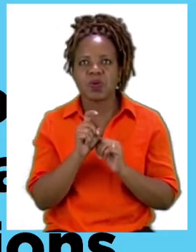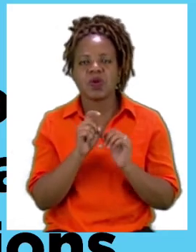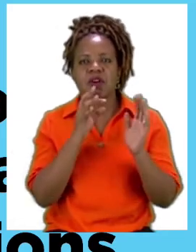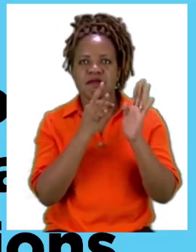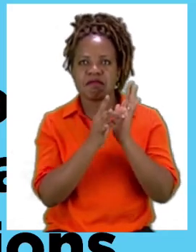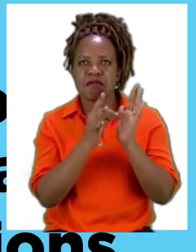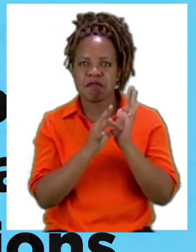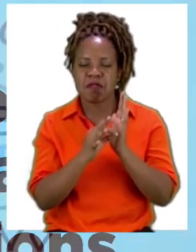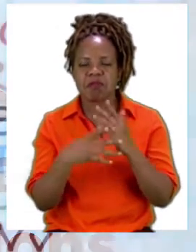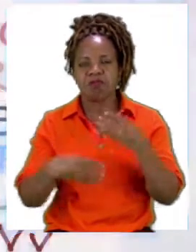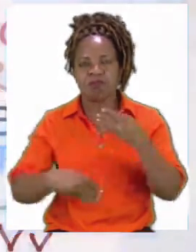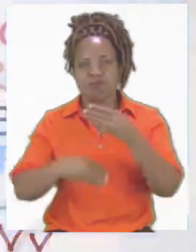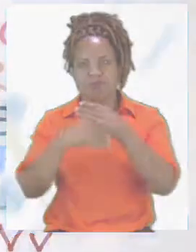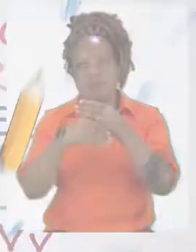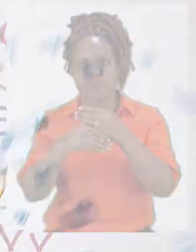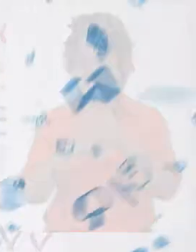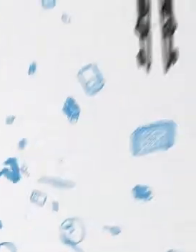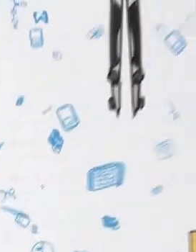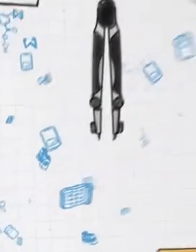and addition.